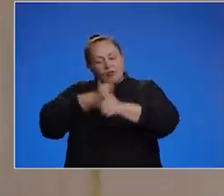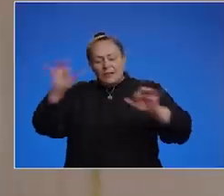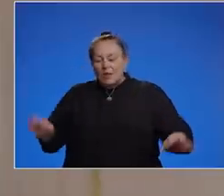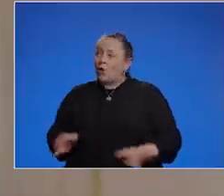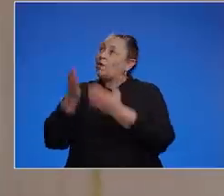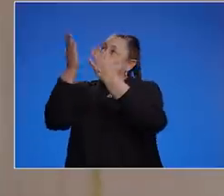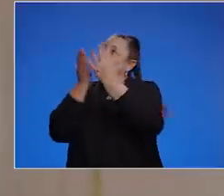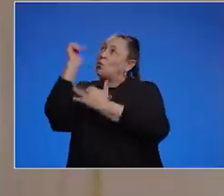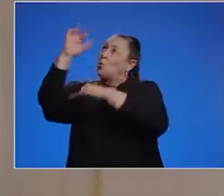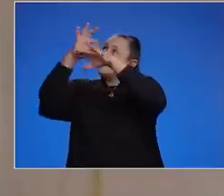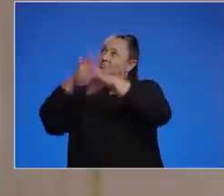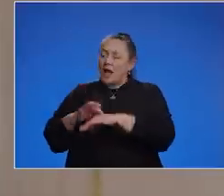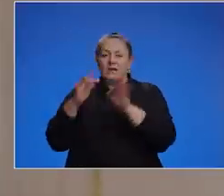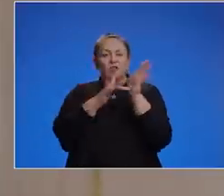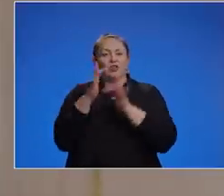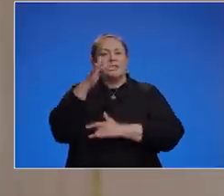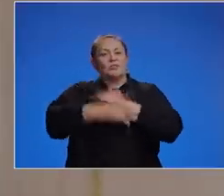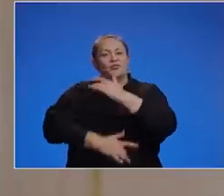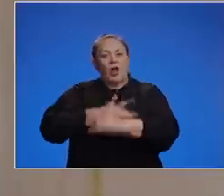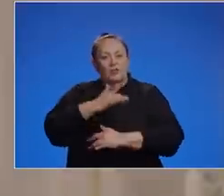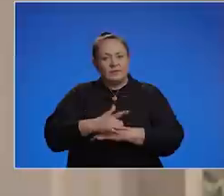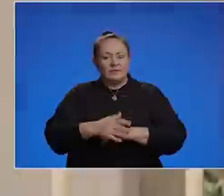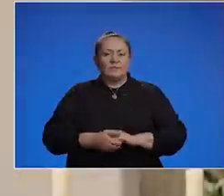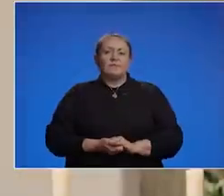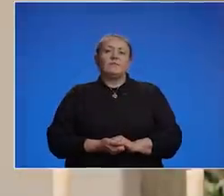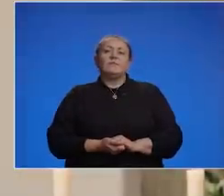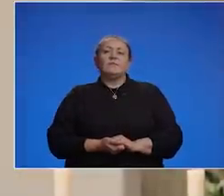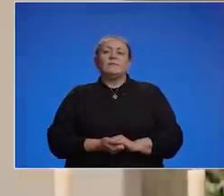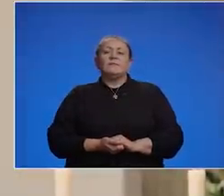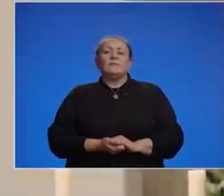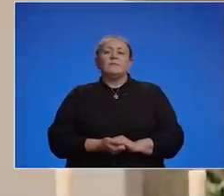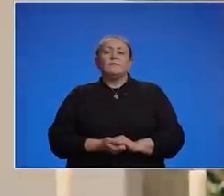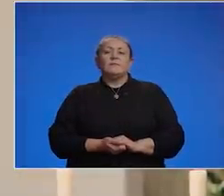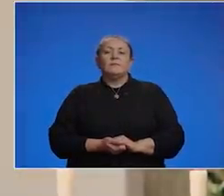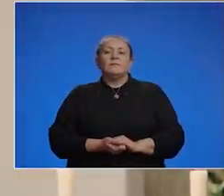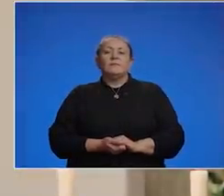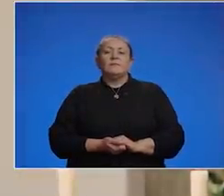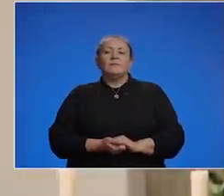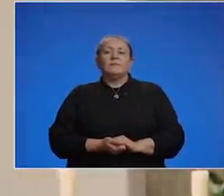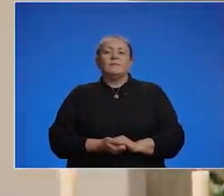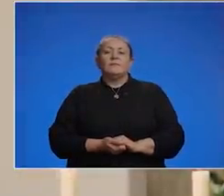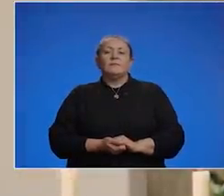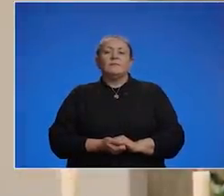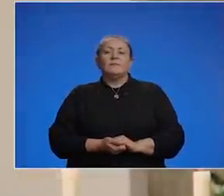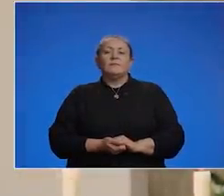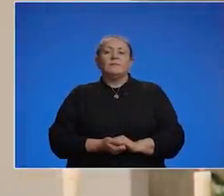to eternal life, and may praise and glorify you through your Son, Jesus Christ.